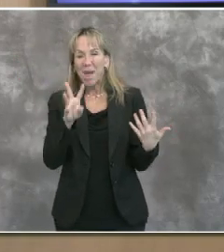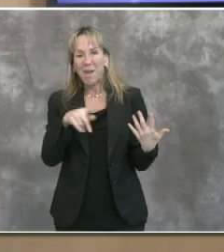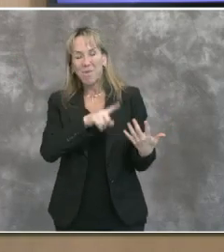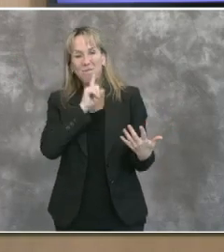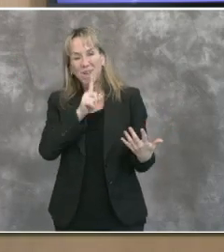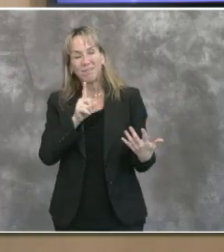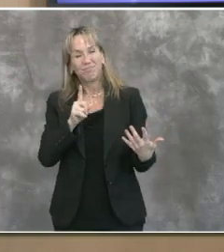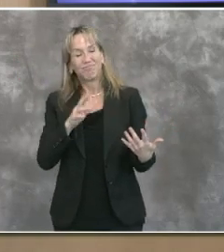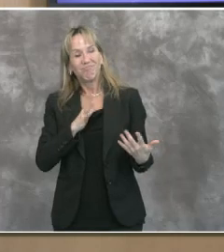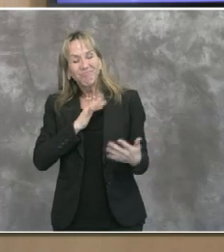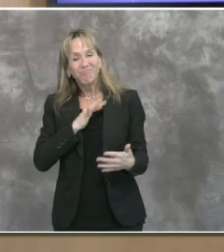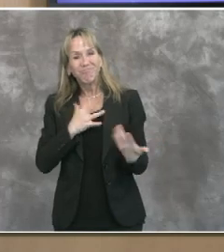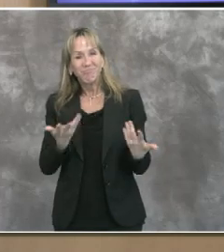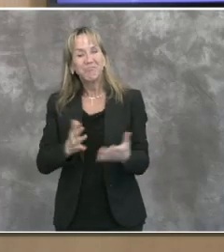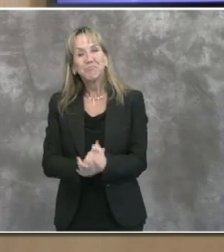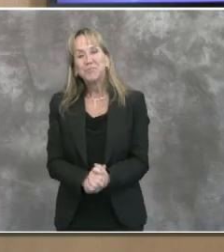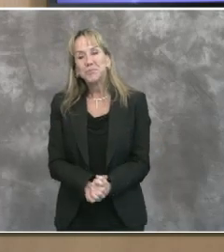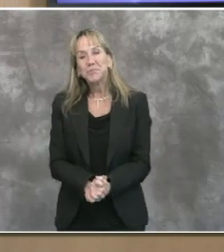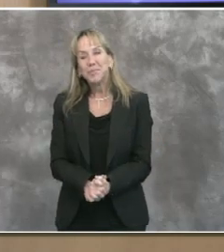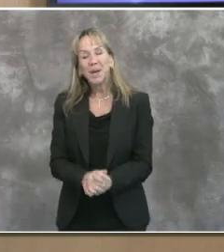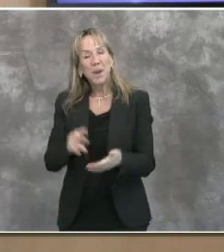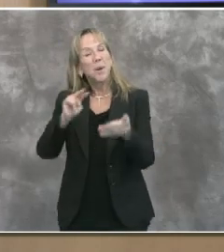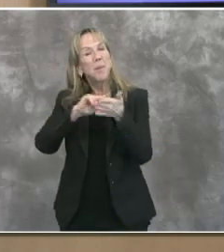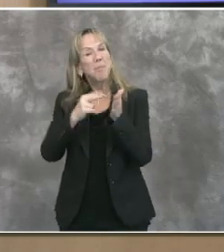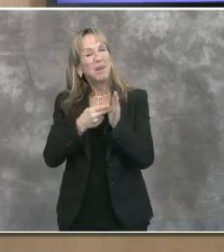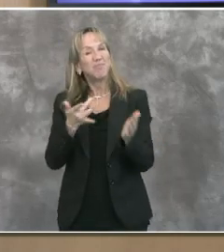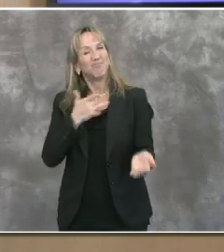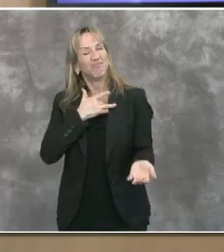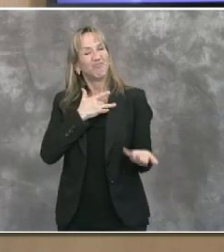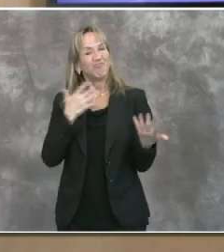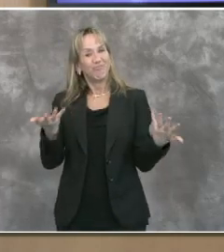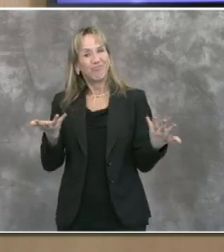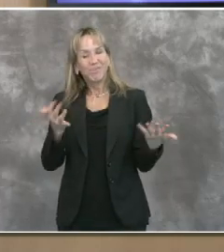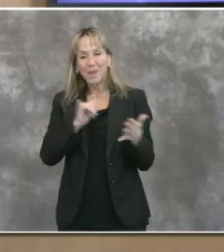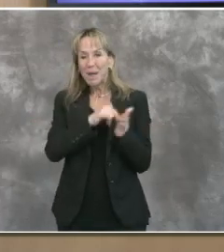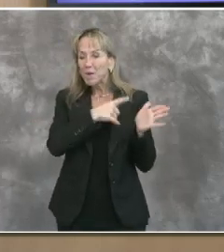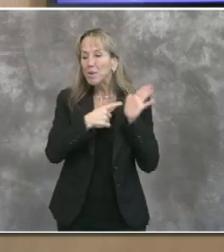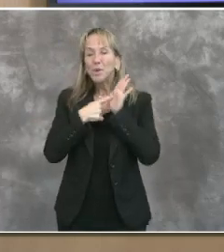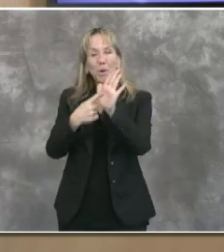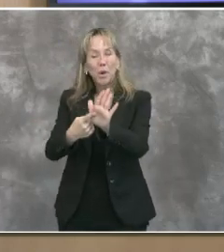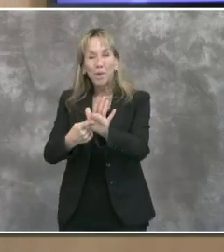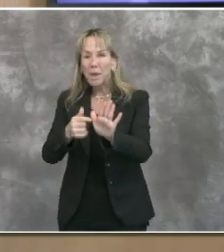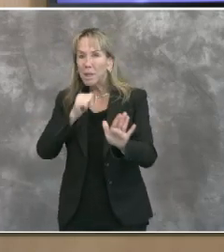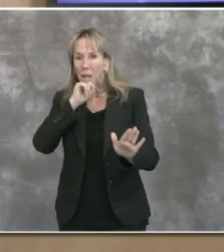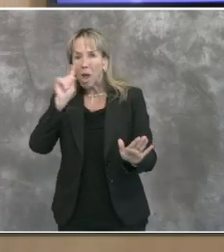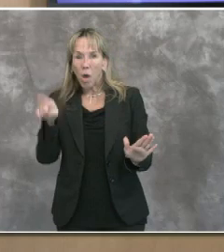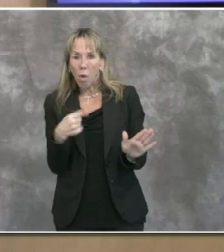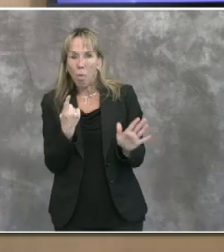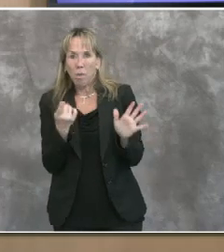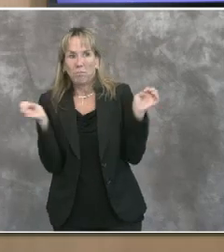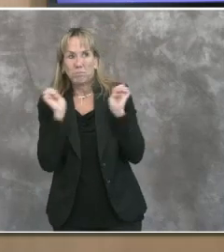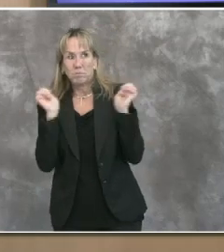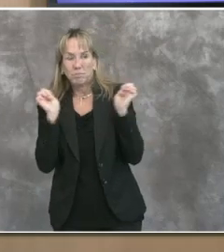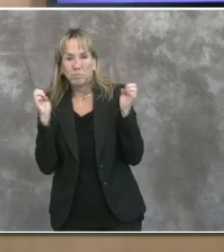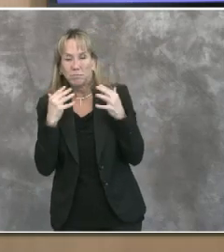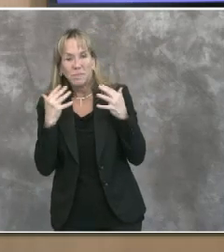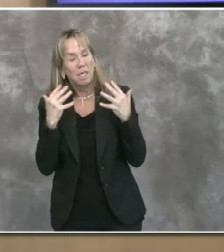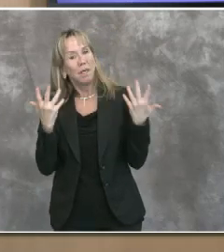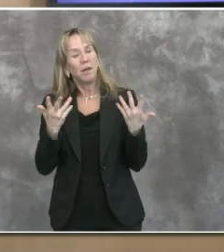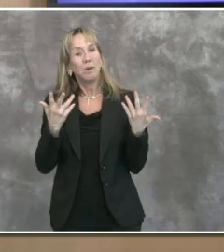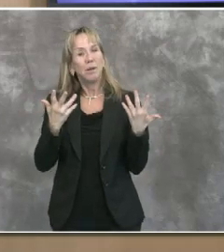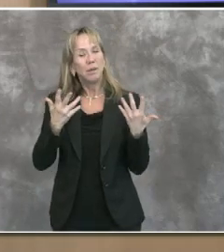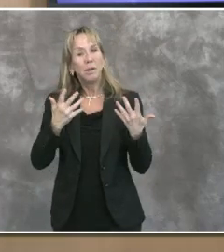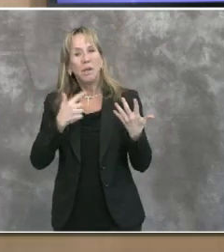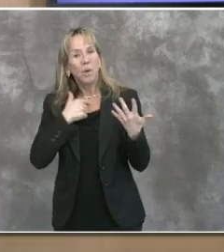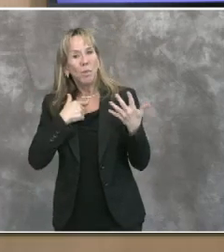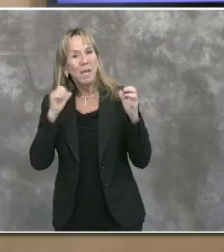global pandemic. But they do mean so much, and they show that we're not letting the crisis beat us down or